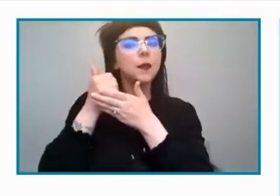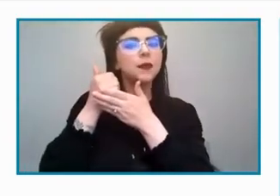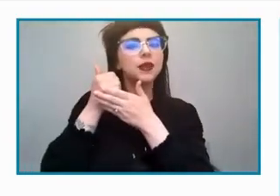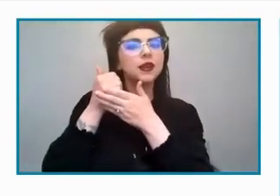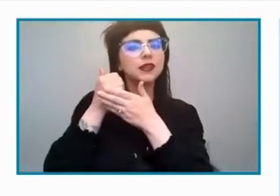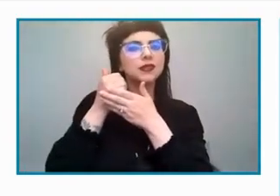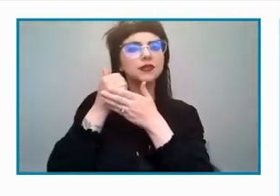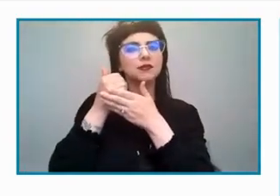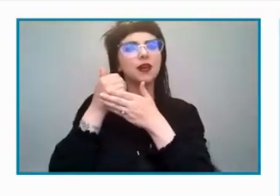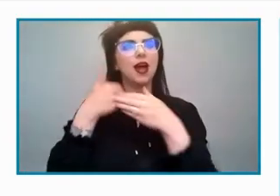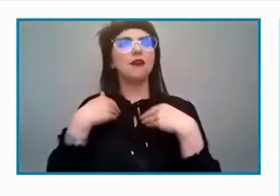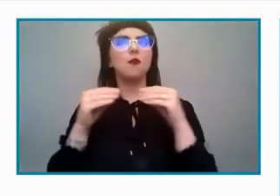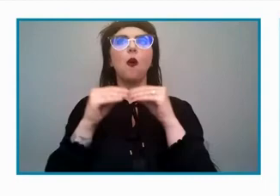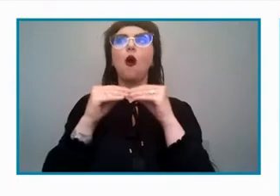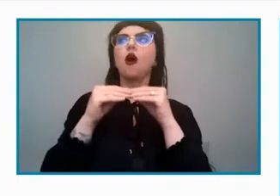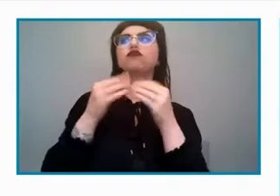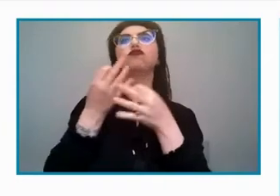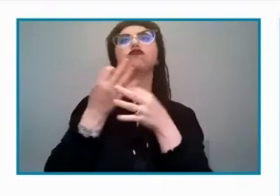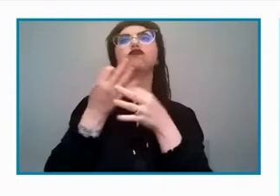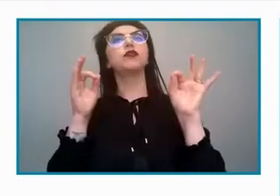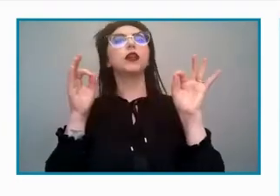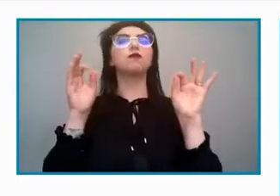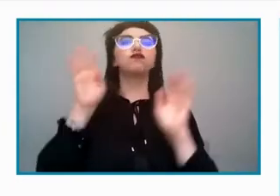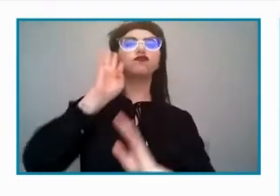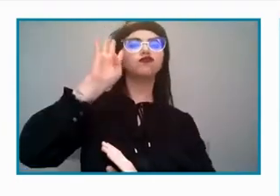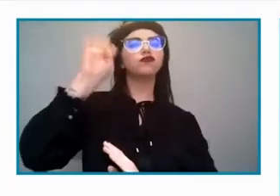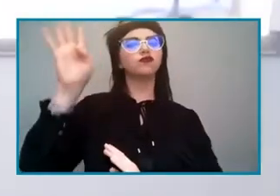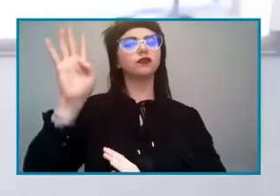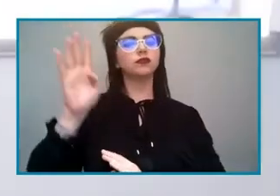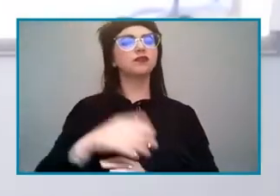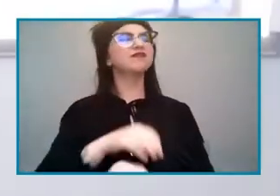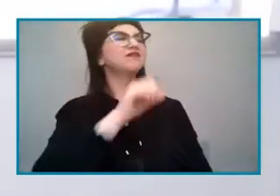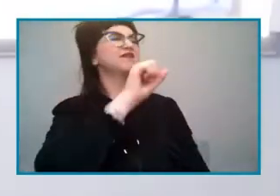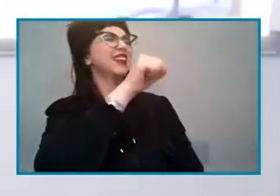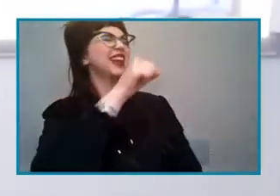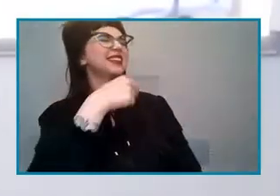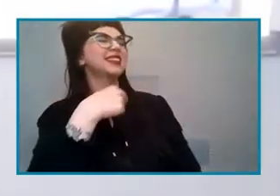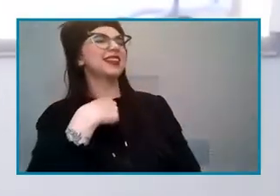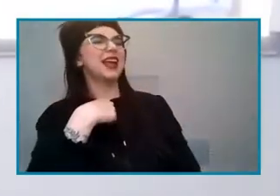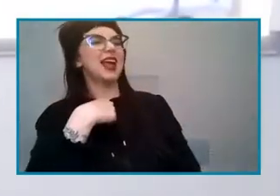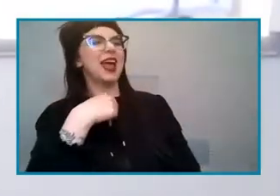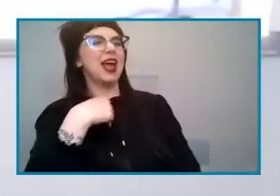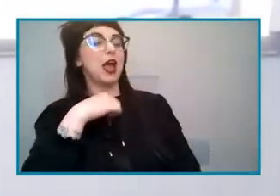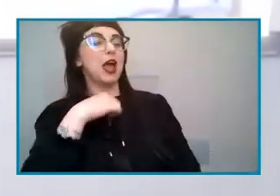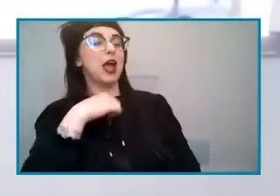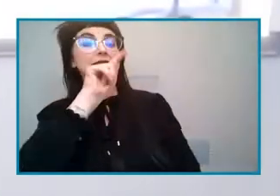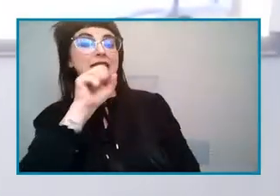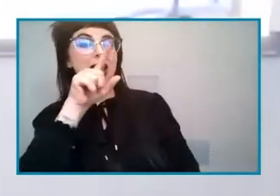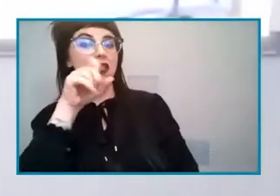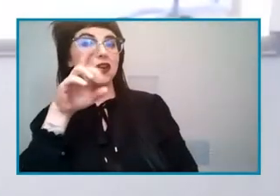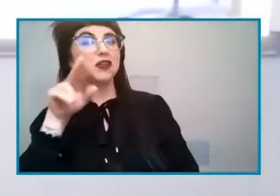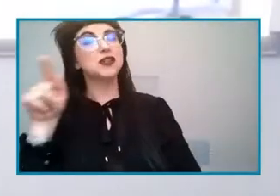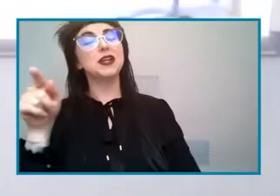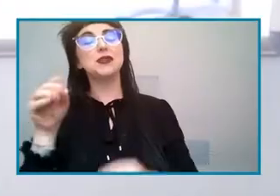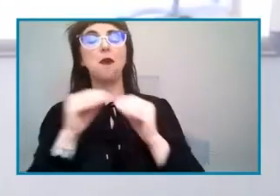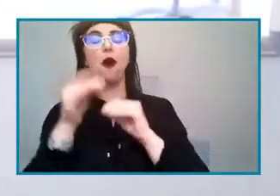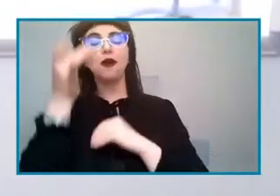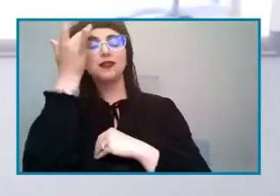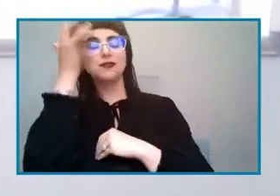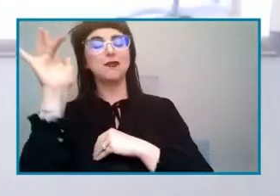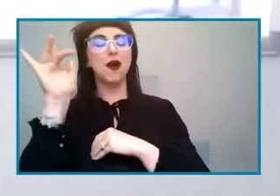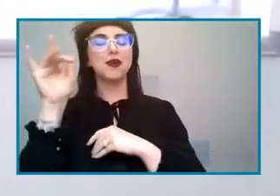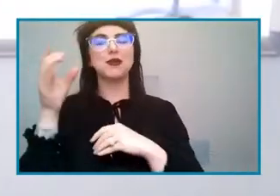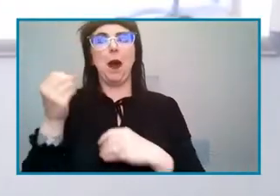add anything to this one? Yeah, I'll go next because Taylor has to go last because she's smarter than me about this stuff, and I don't want her to cut